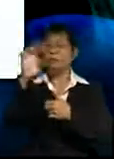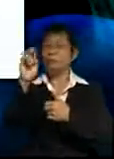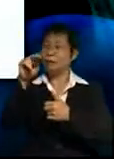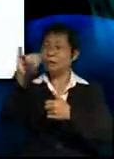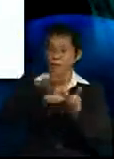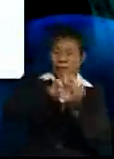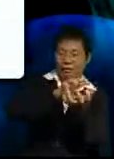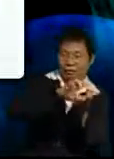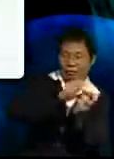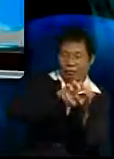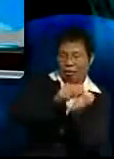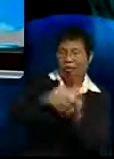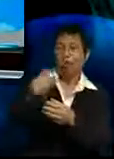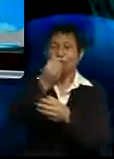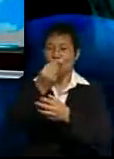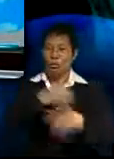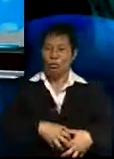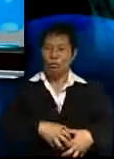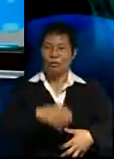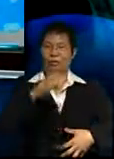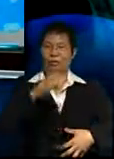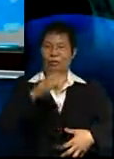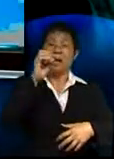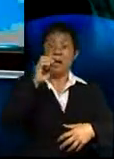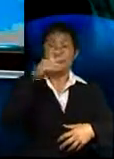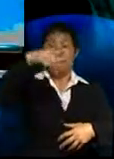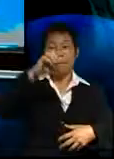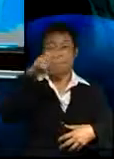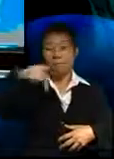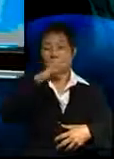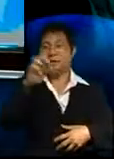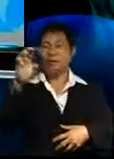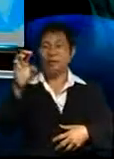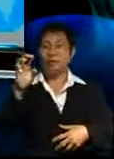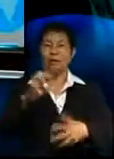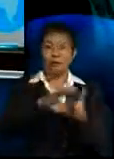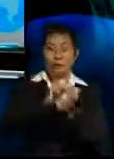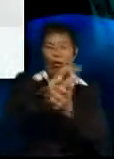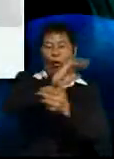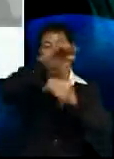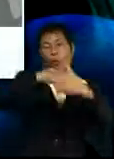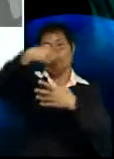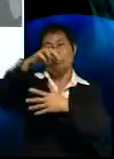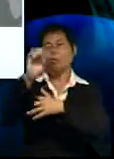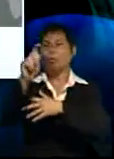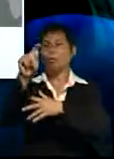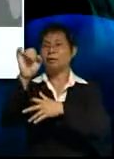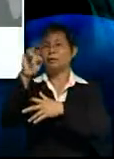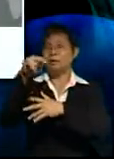also digest the food. The enzyme pepsin digests all the protein in the food.